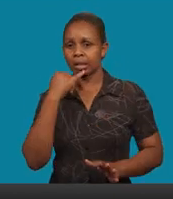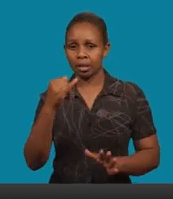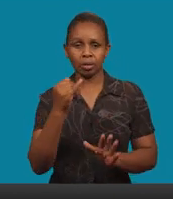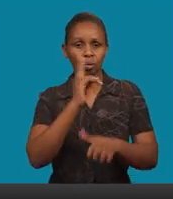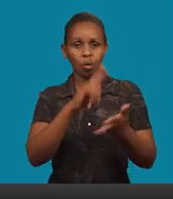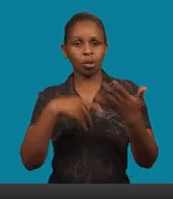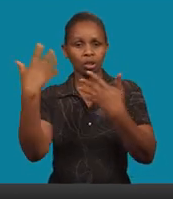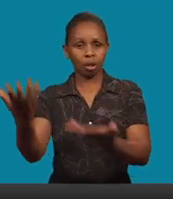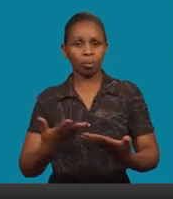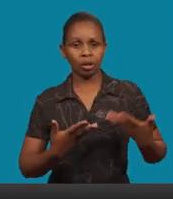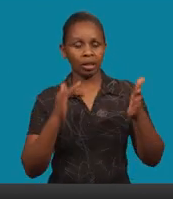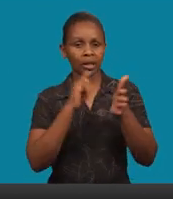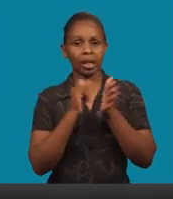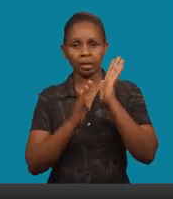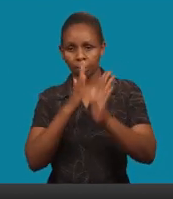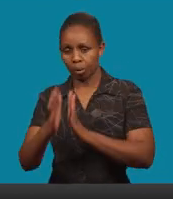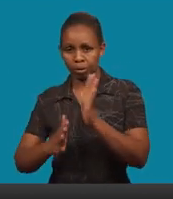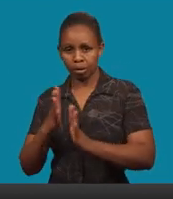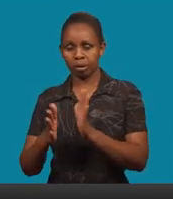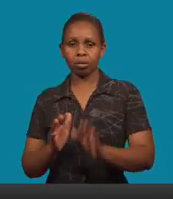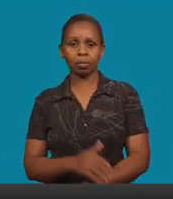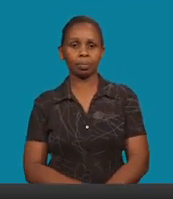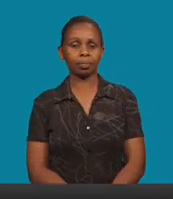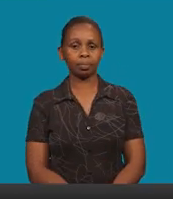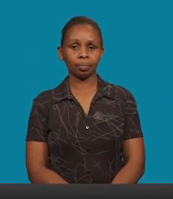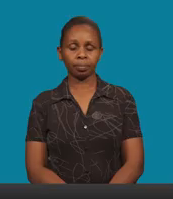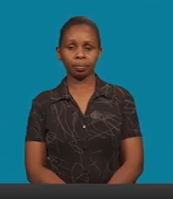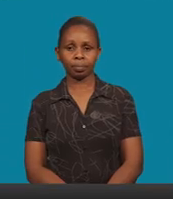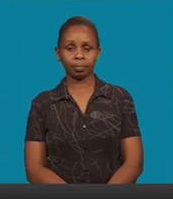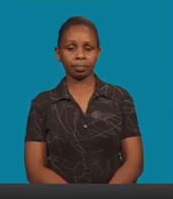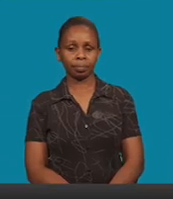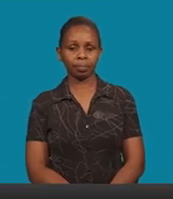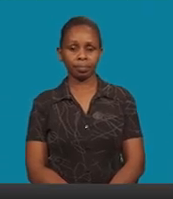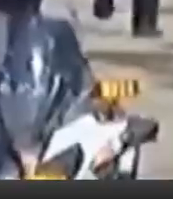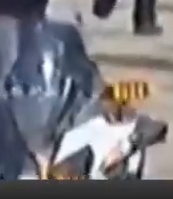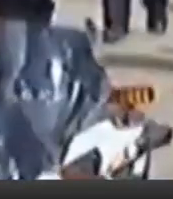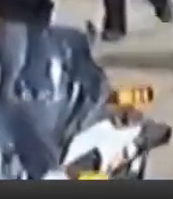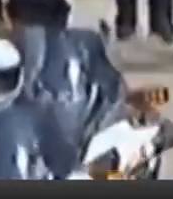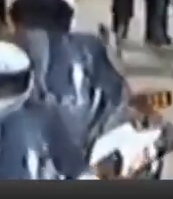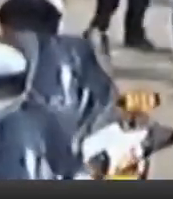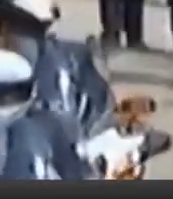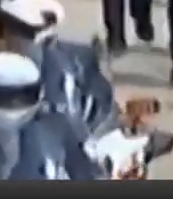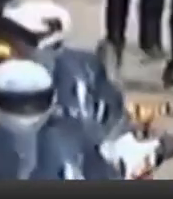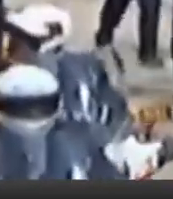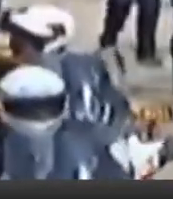is what will bring about the third liberation. Dennis Mwendwa, Undugu TV.